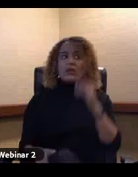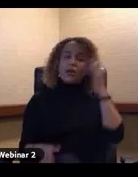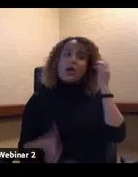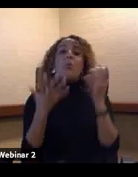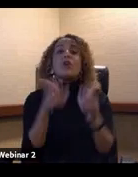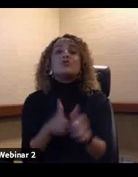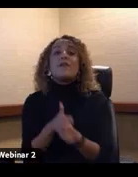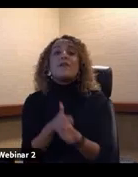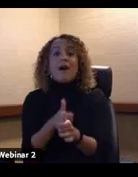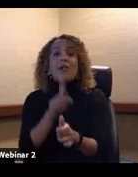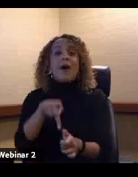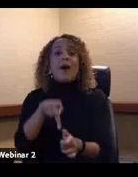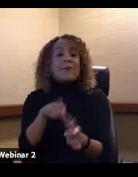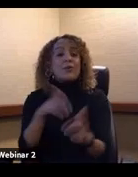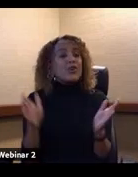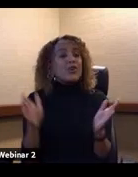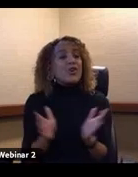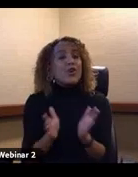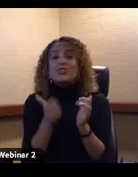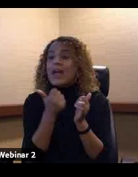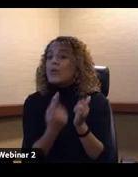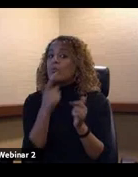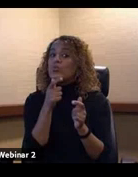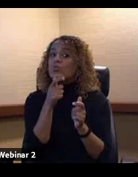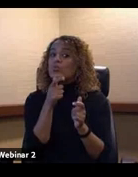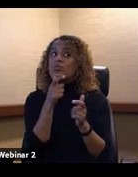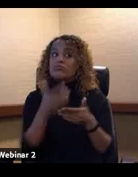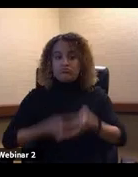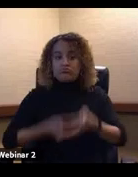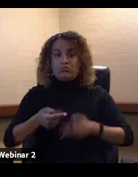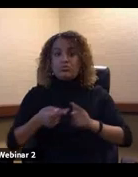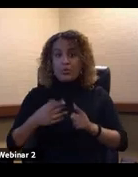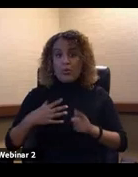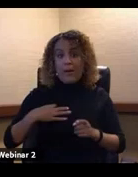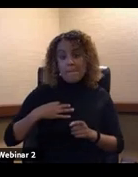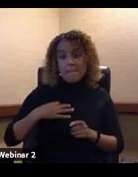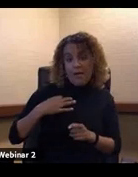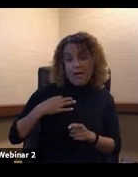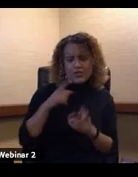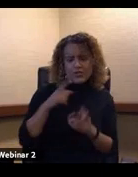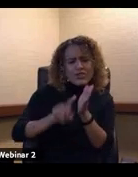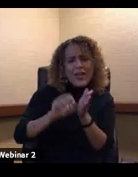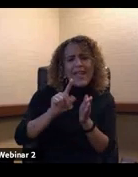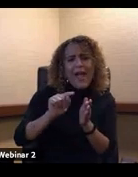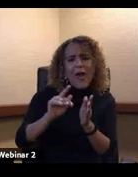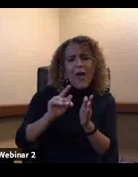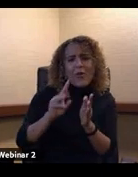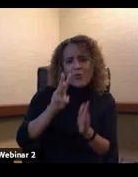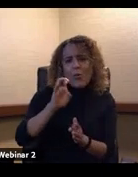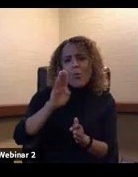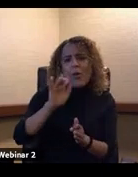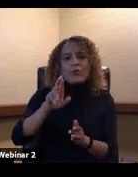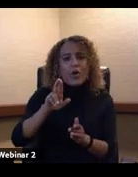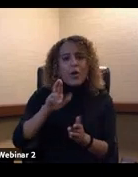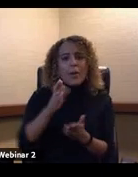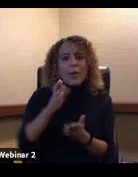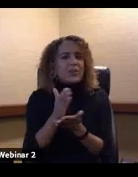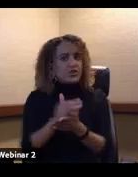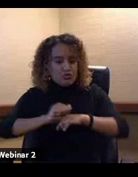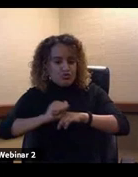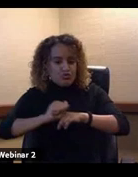I just want to follow up and encourage anybody who's going to move forward with applying to check out that webinar, Creating a Budget